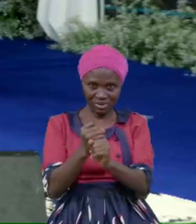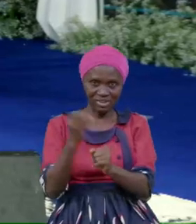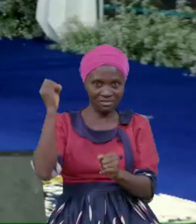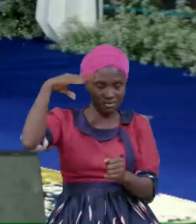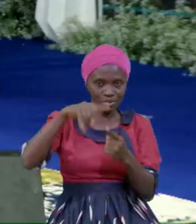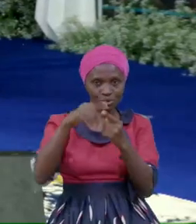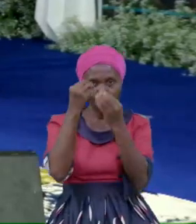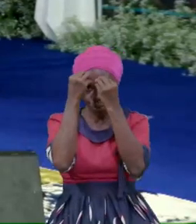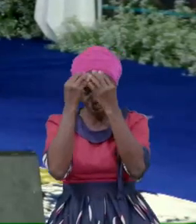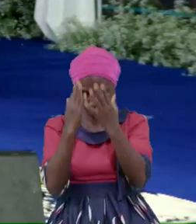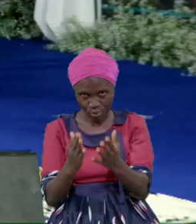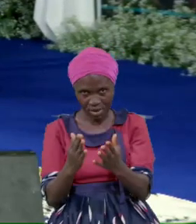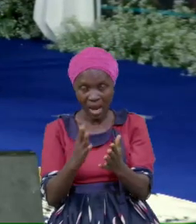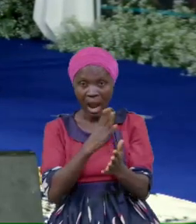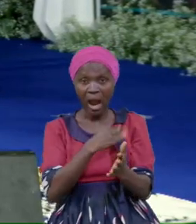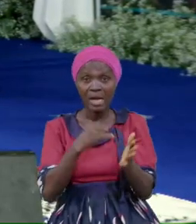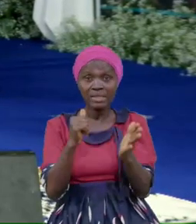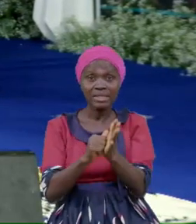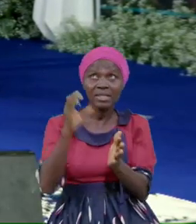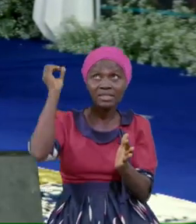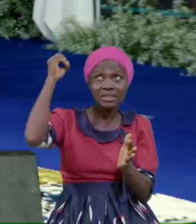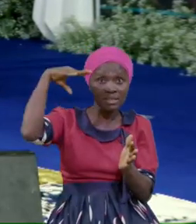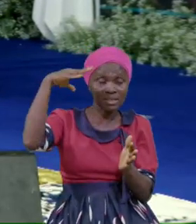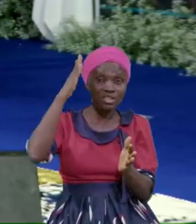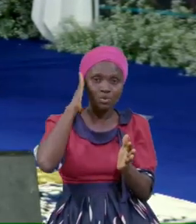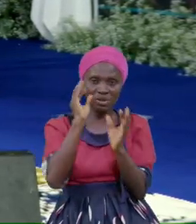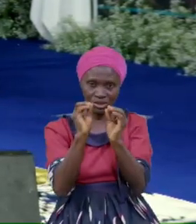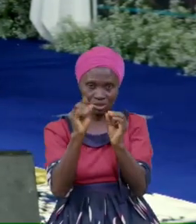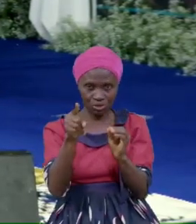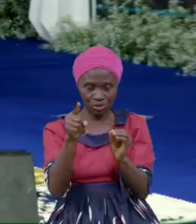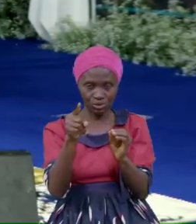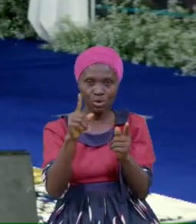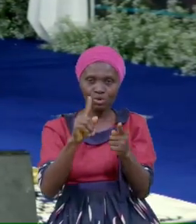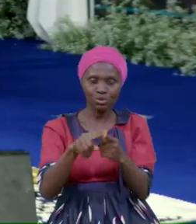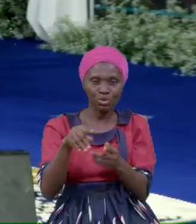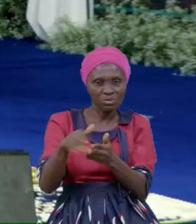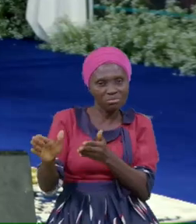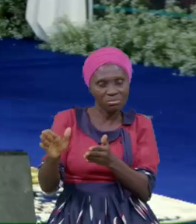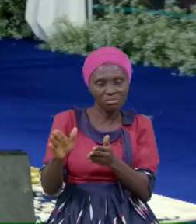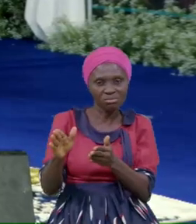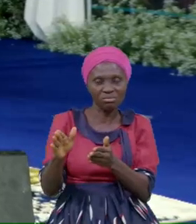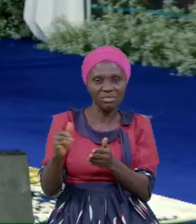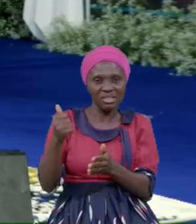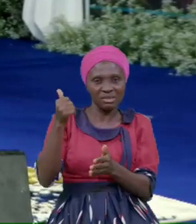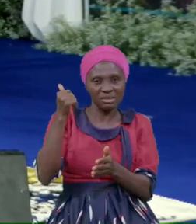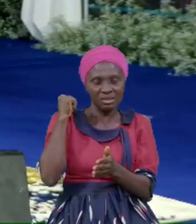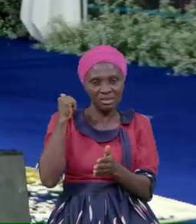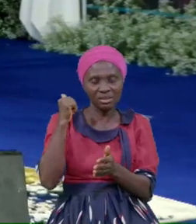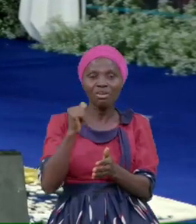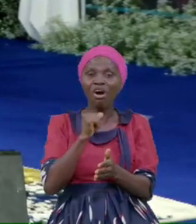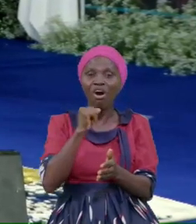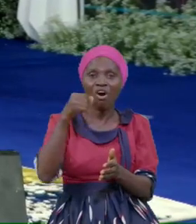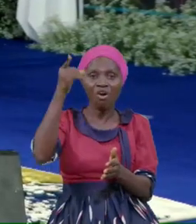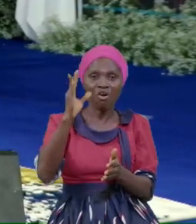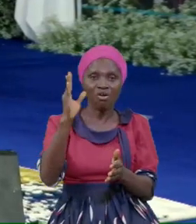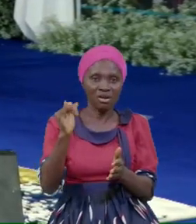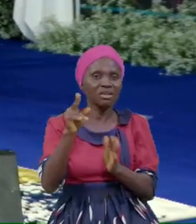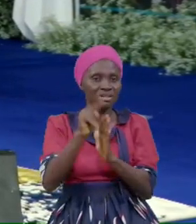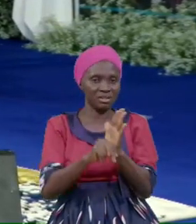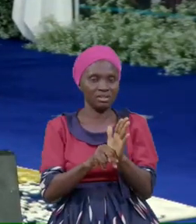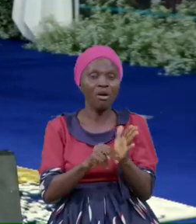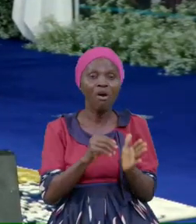will teach you that to deny ungodliness. You know what that means?